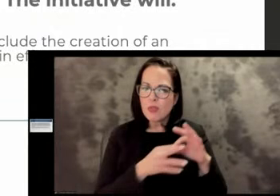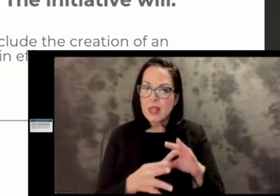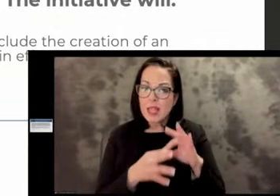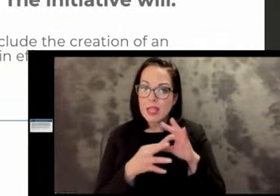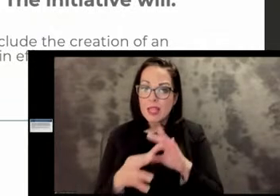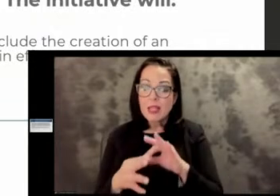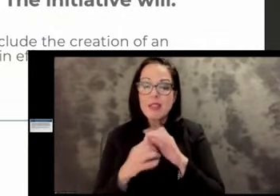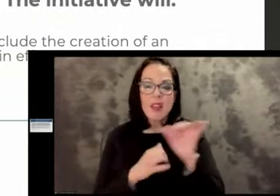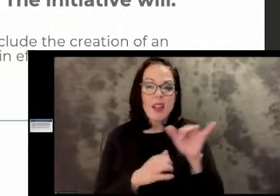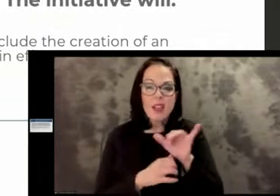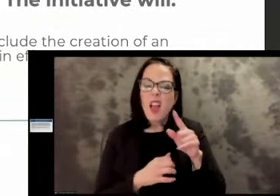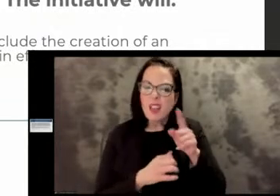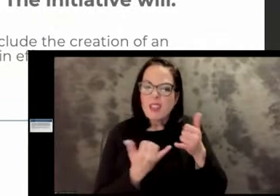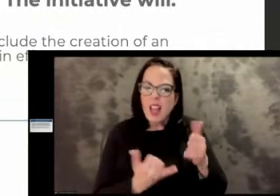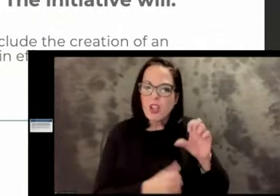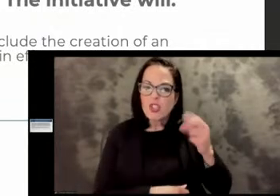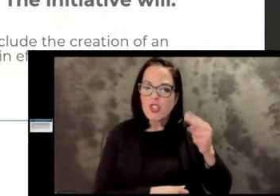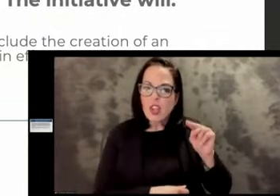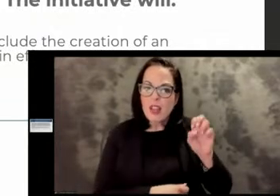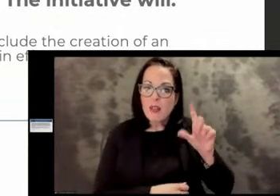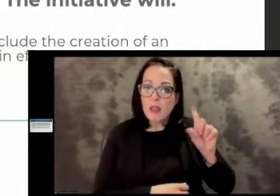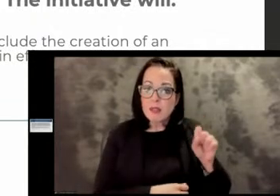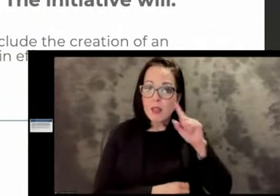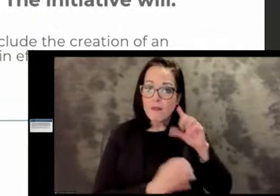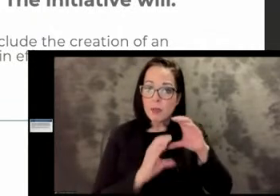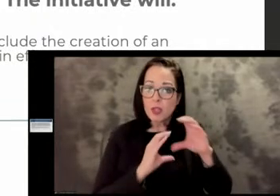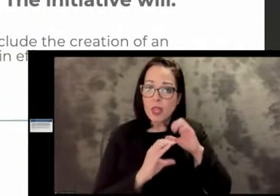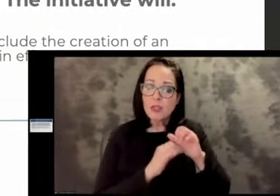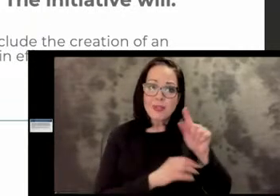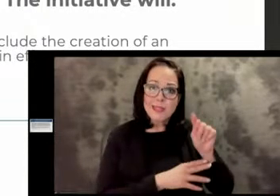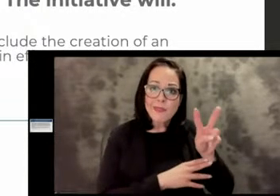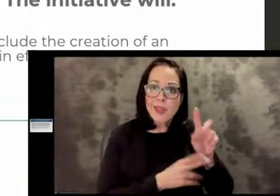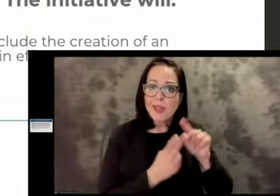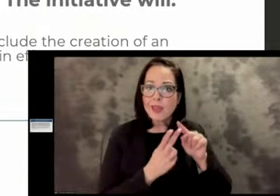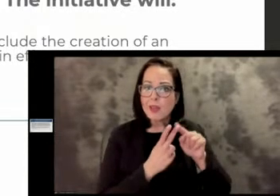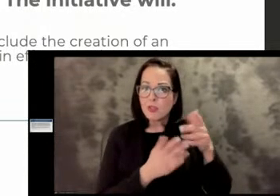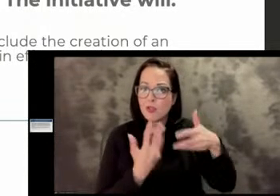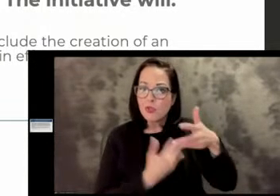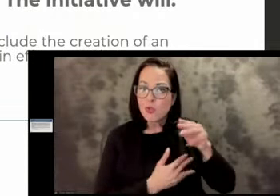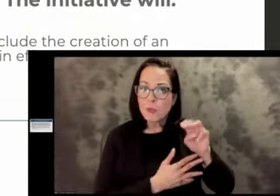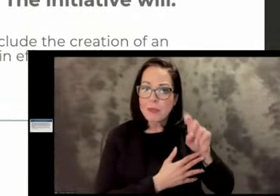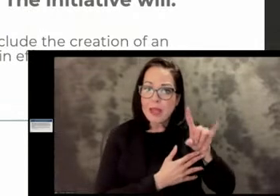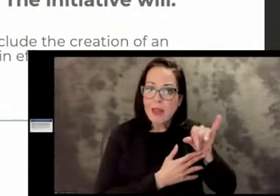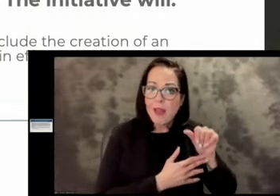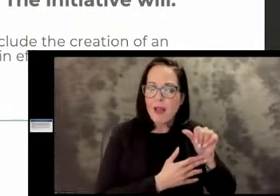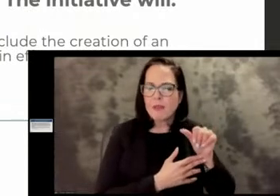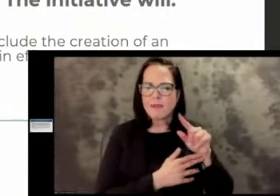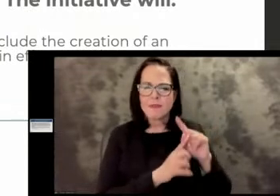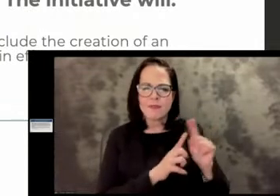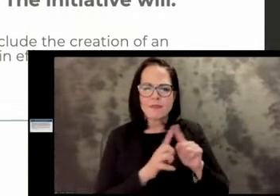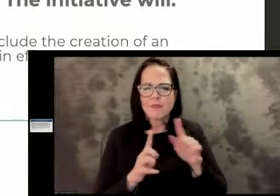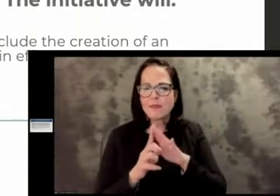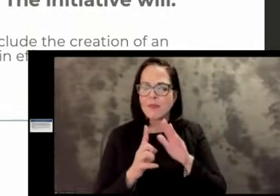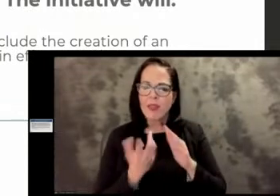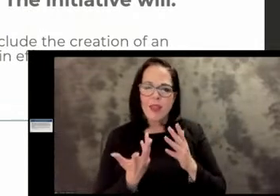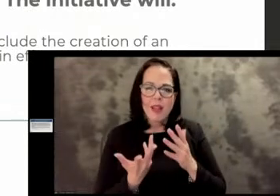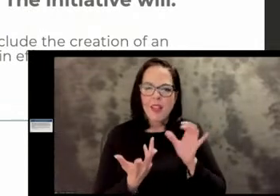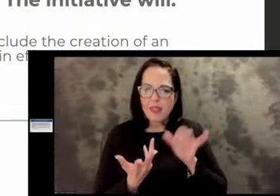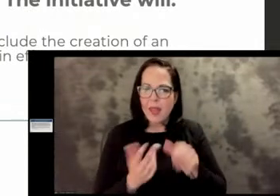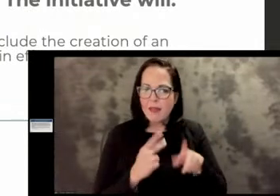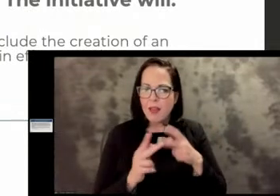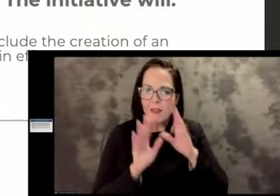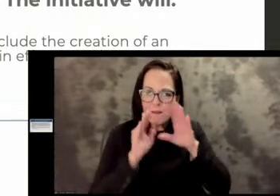like television, online videos, educational shows, social media, again, focused on young people, their interests,